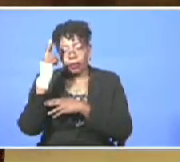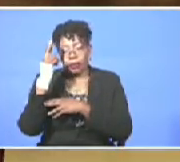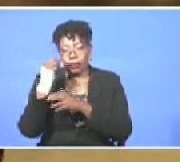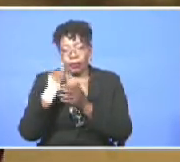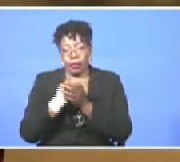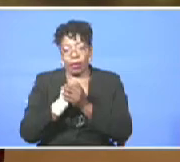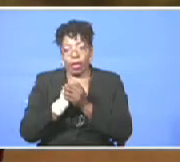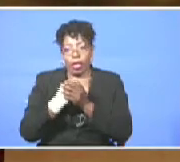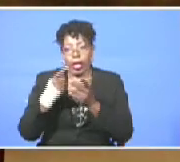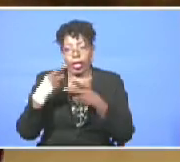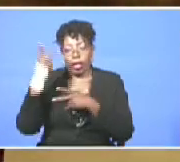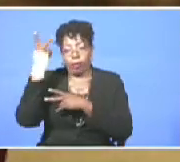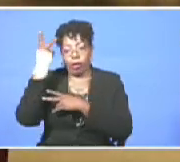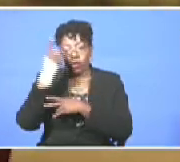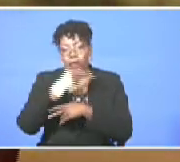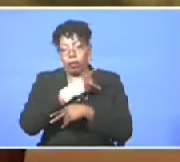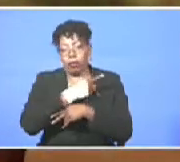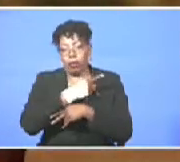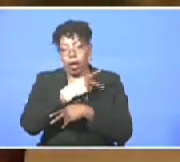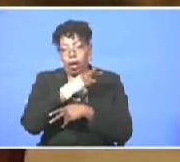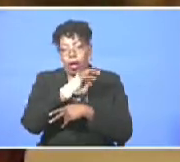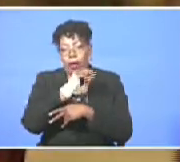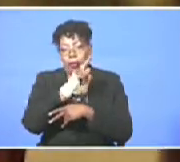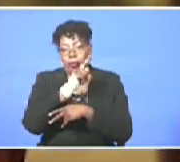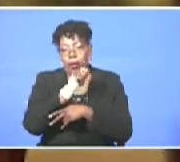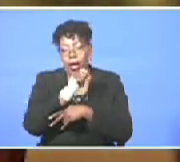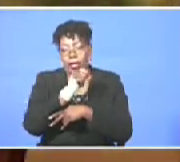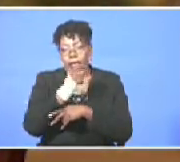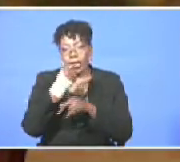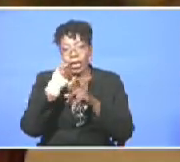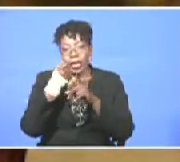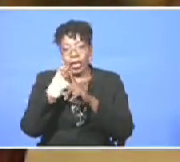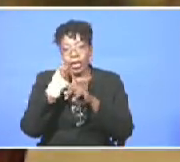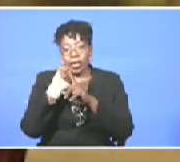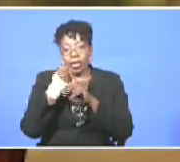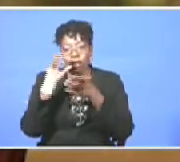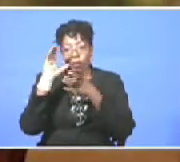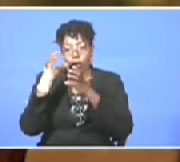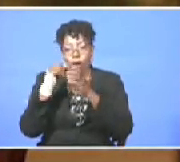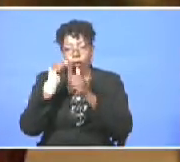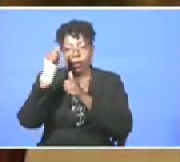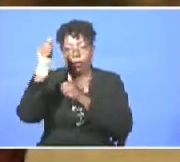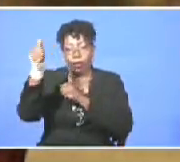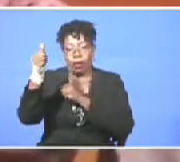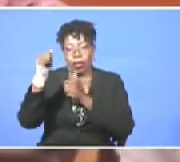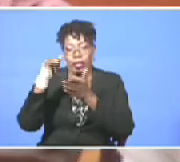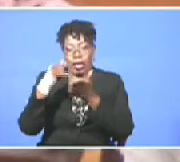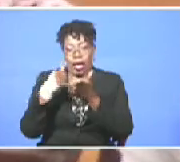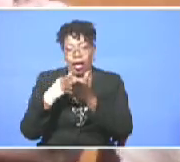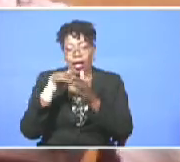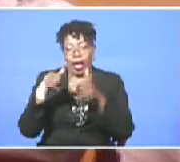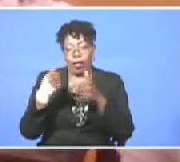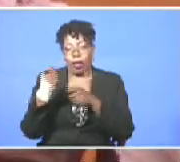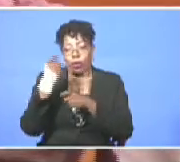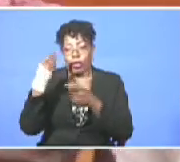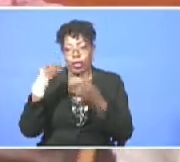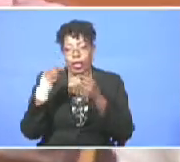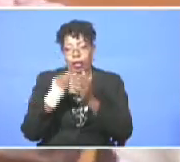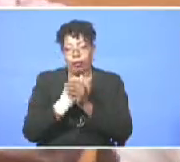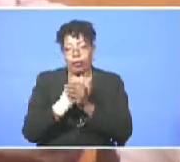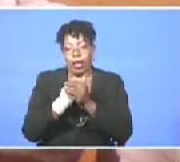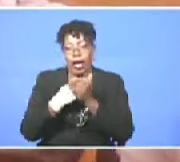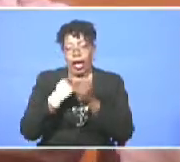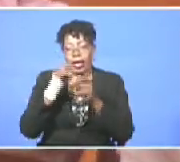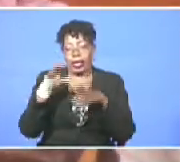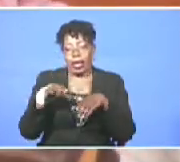Creswell Pratt, who was also on that team, hit the ball over on our key and the Breeze blew the ball back in the park, and that's how they beat us. I remember when we were in